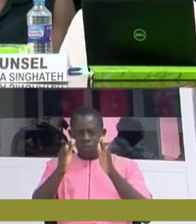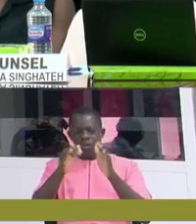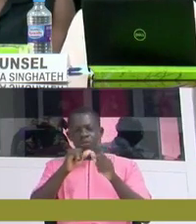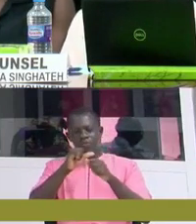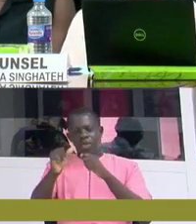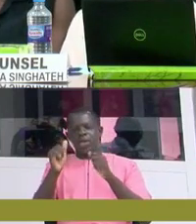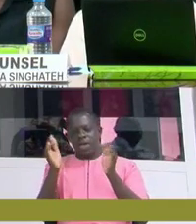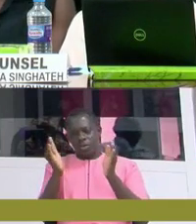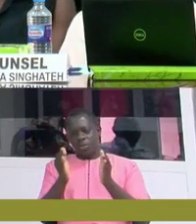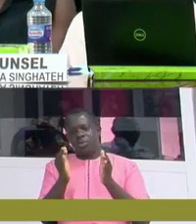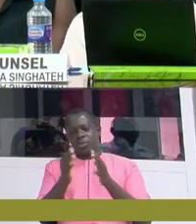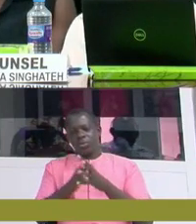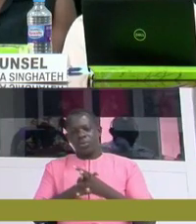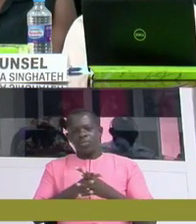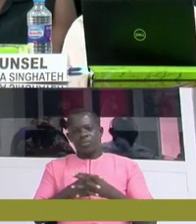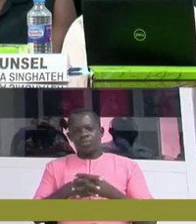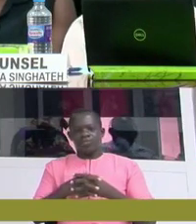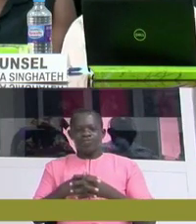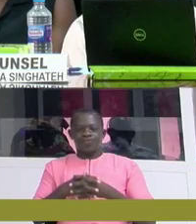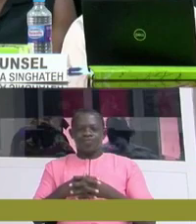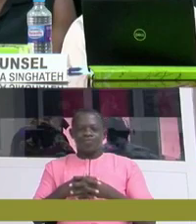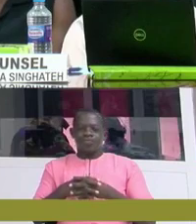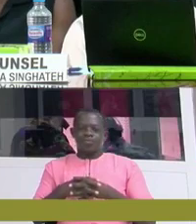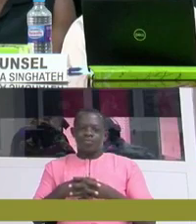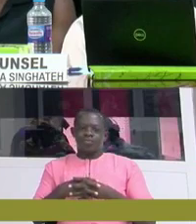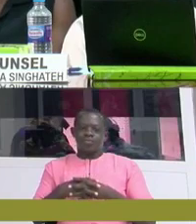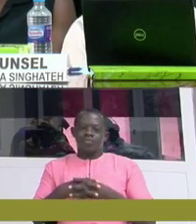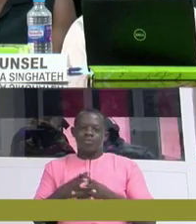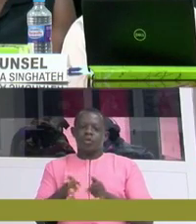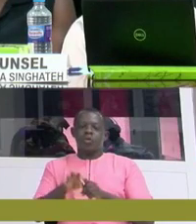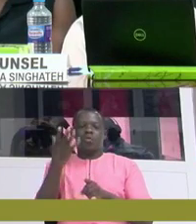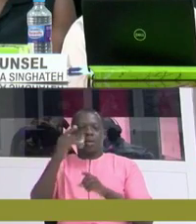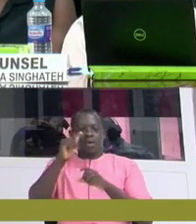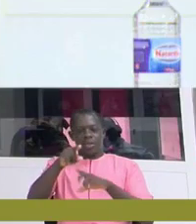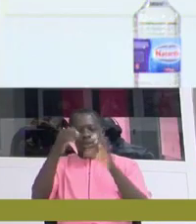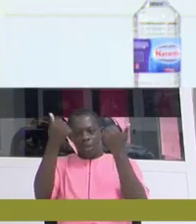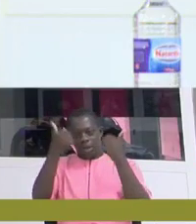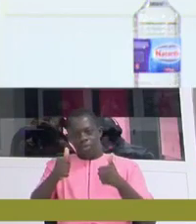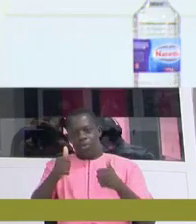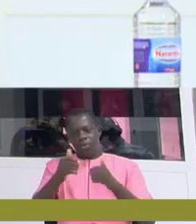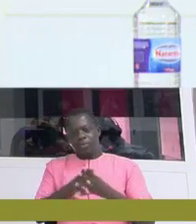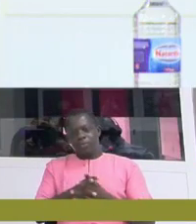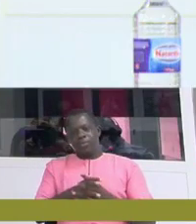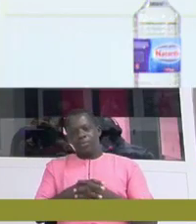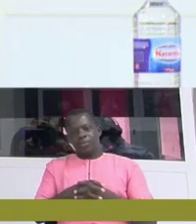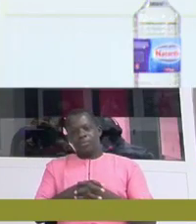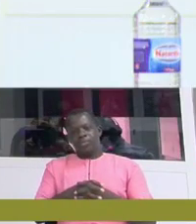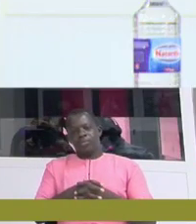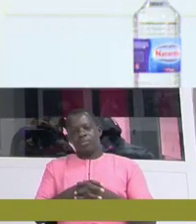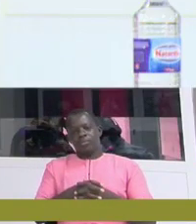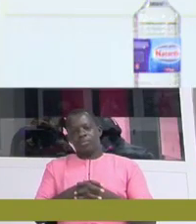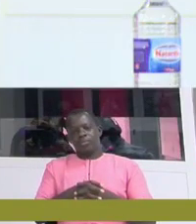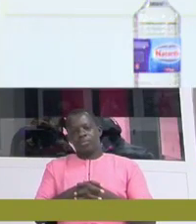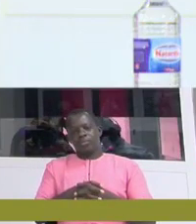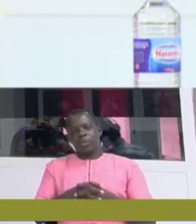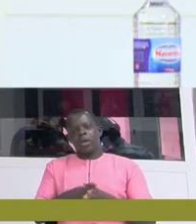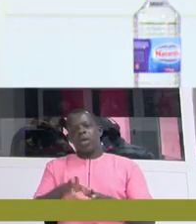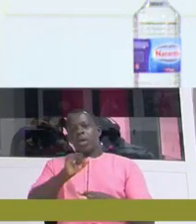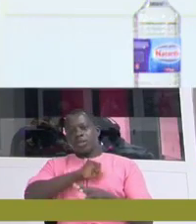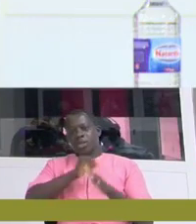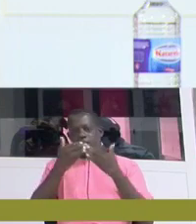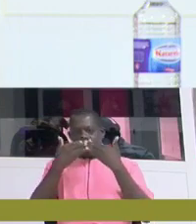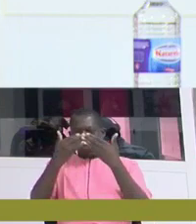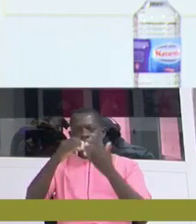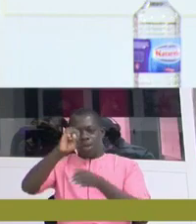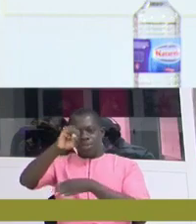focused. Okay. So kabiri wakera. So after that, akwaya akosana yuko. He said to